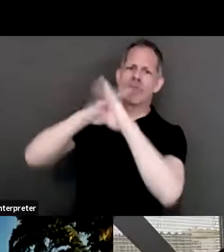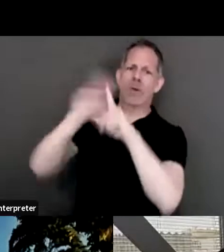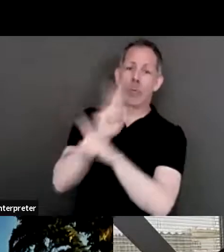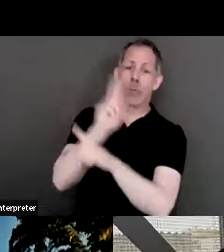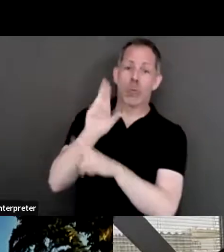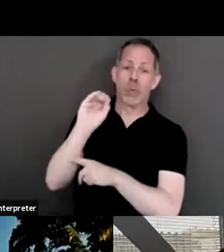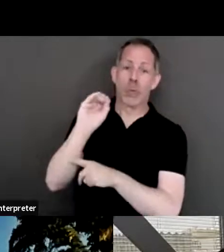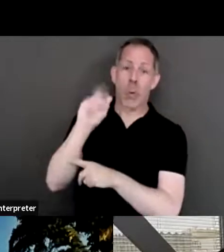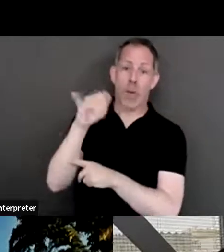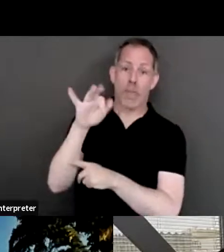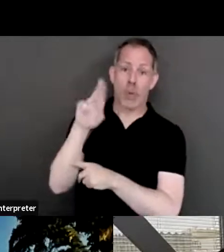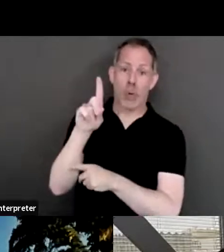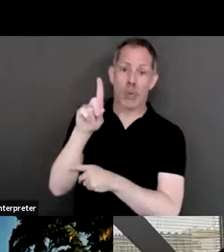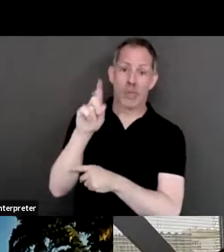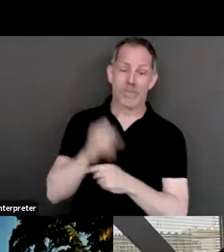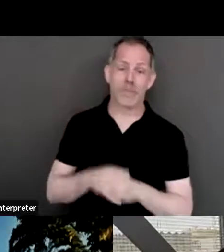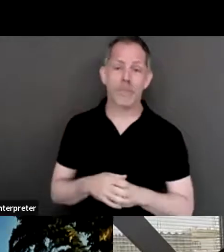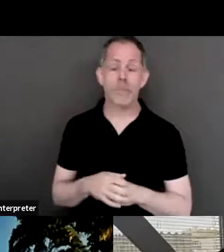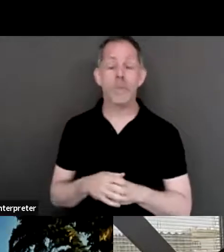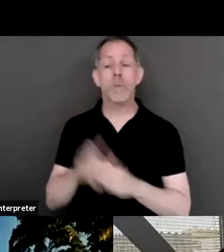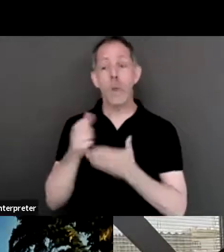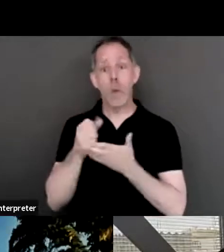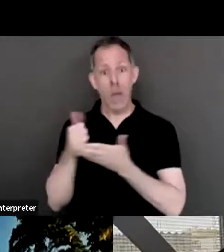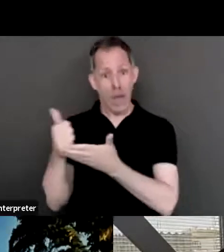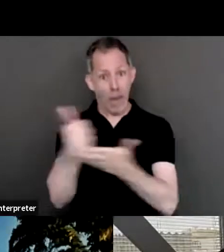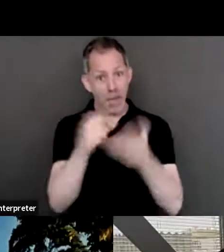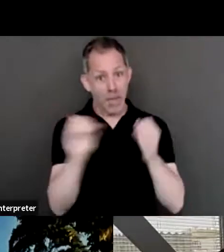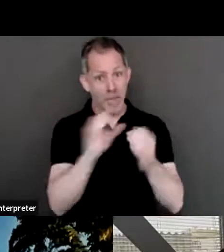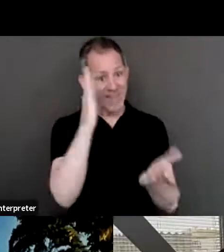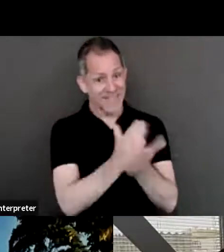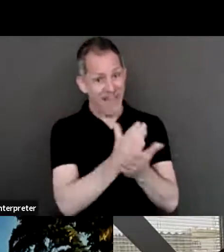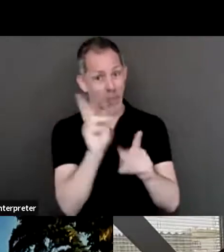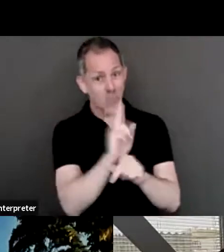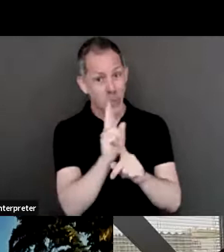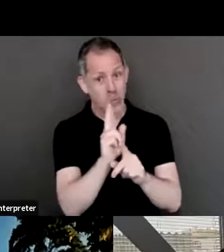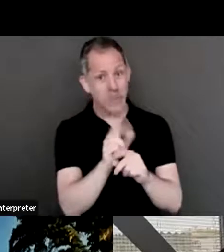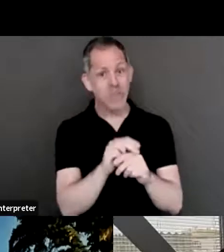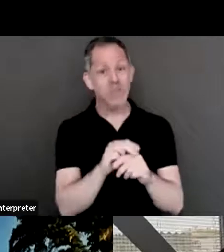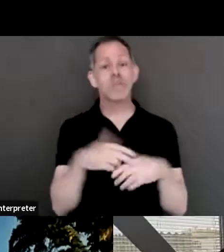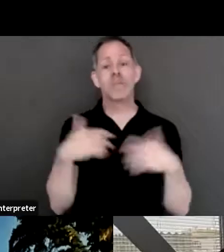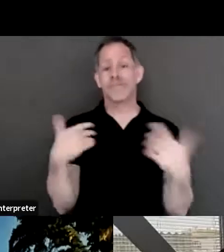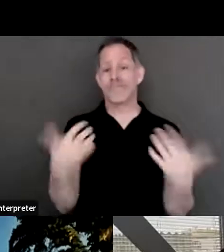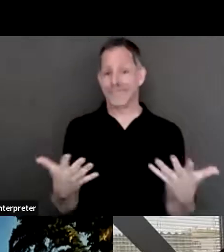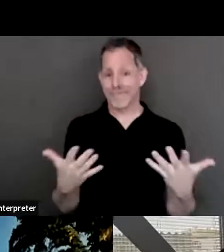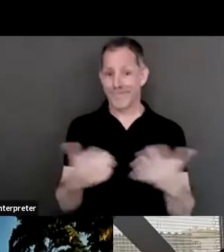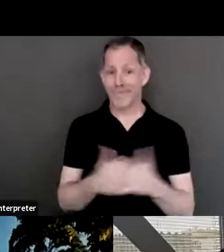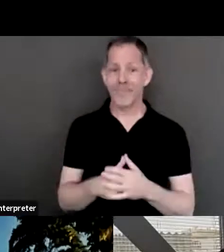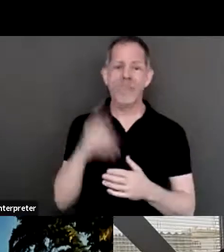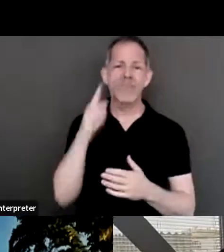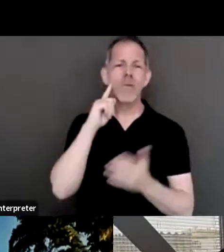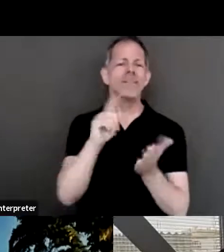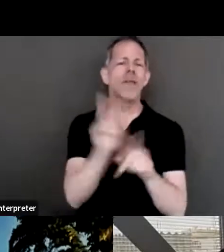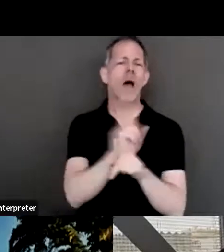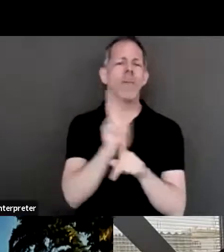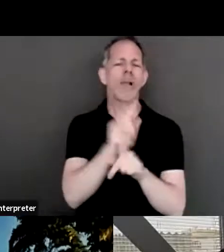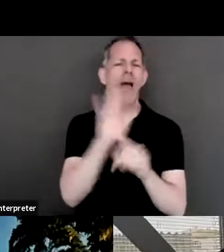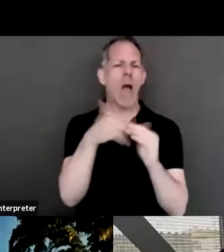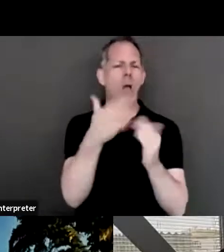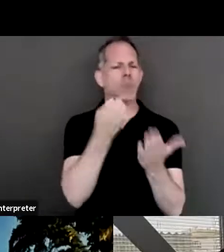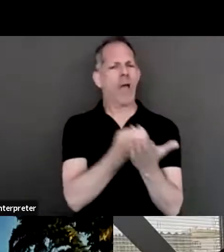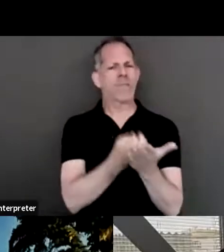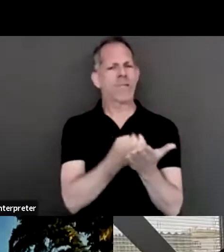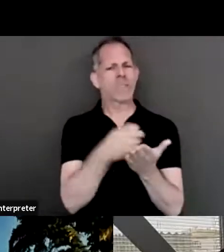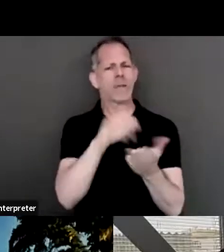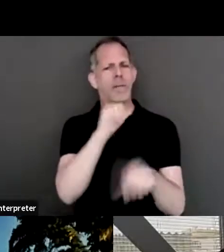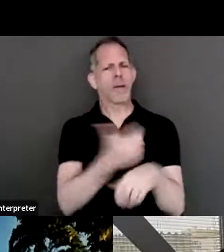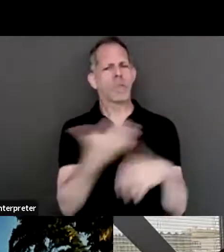through evidence-based methods like medication-assisted treatment with buprenorphine, and to prevent deaths due to overdose by